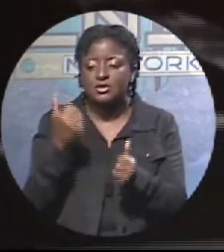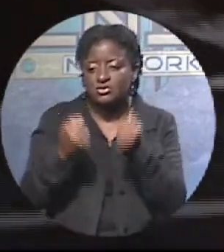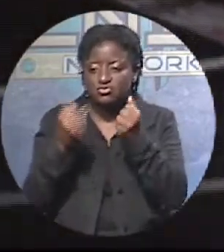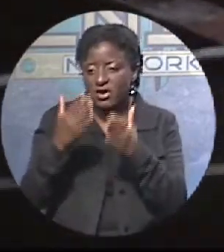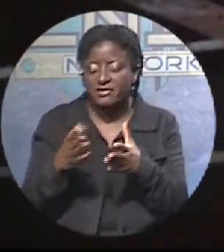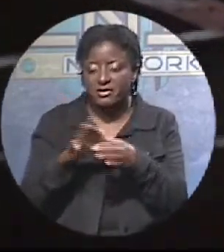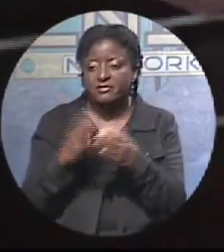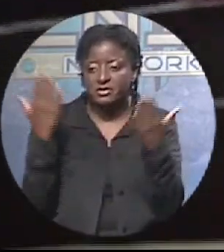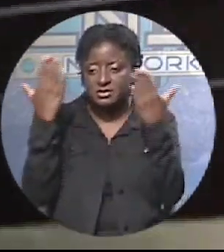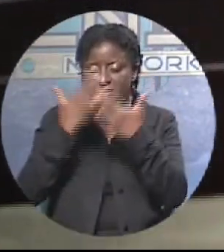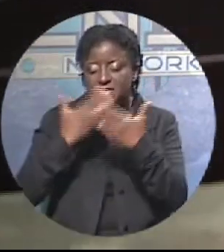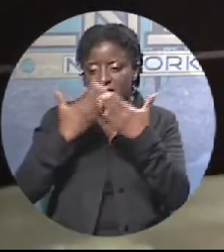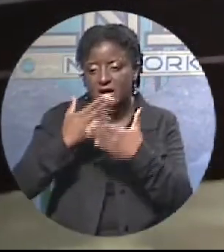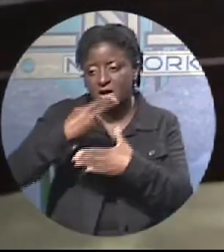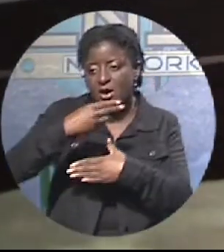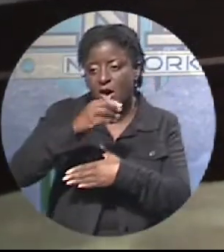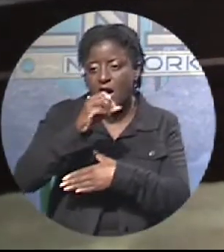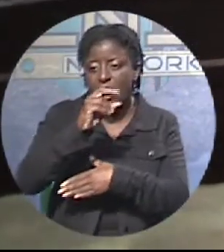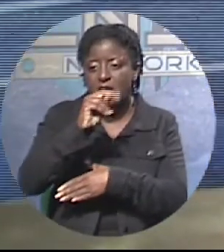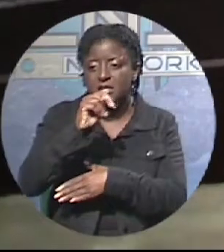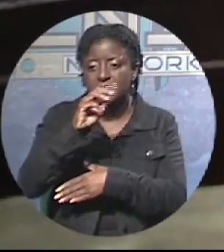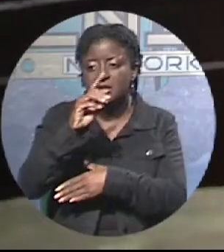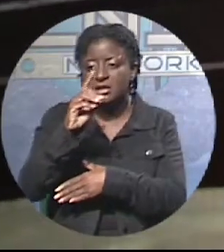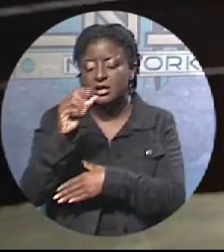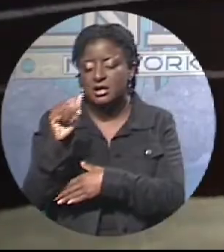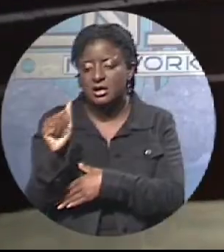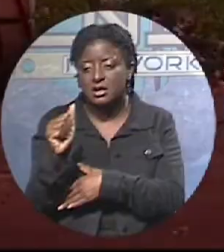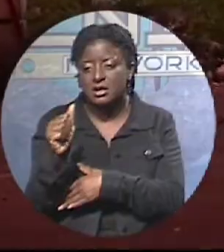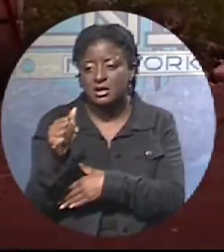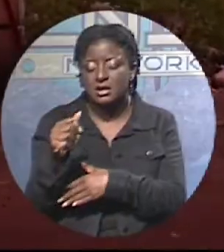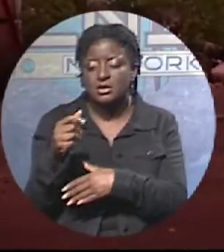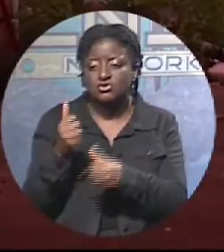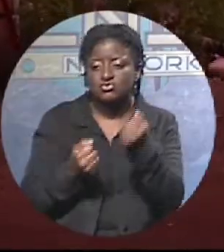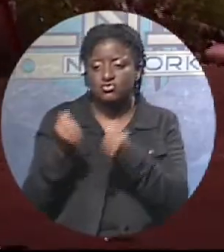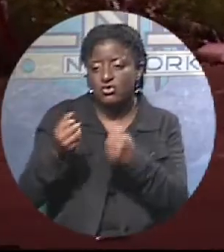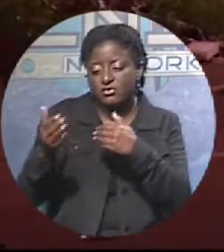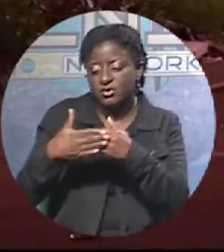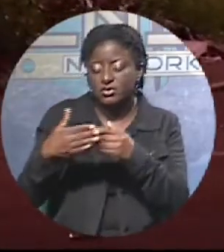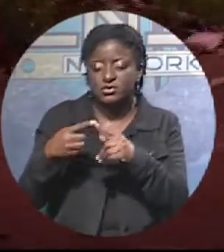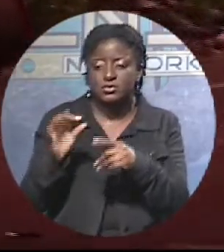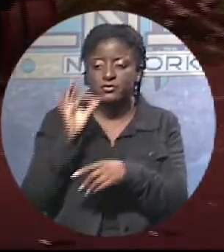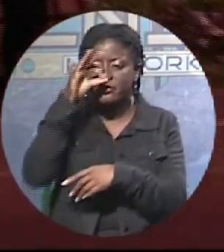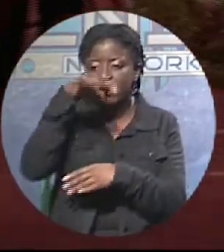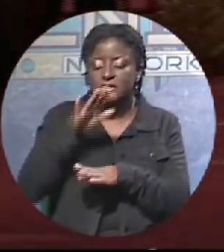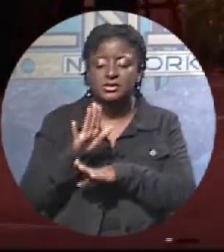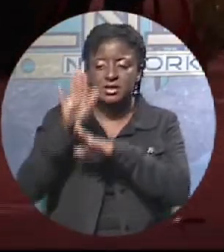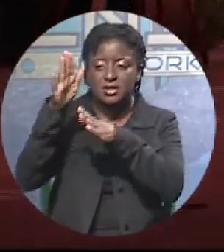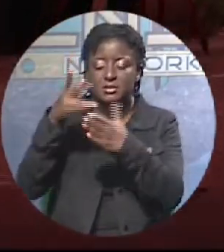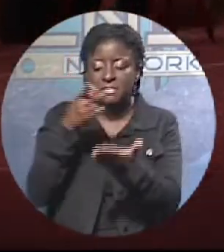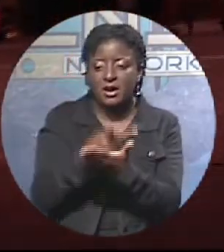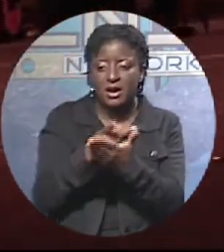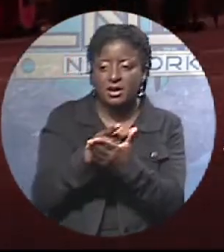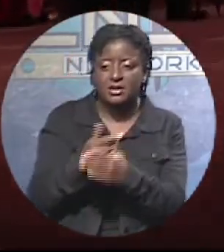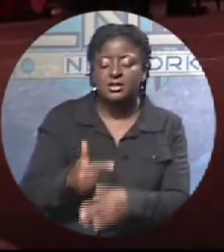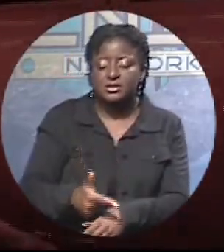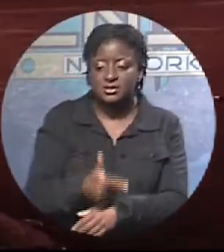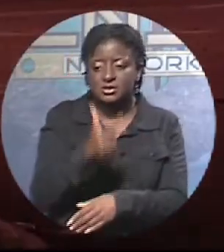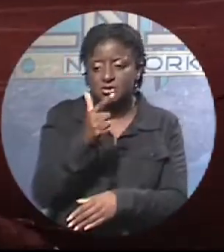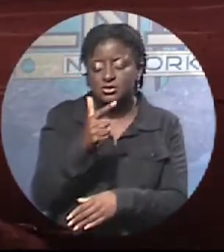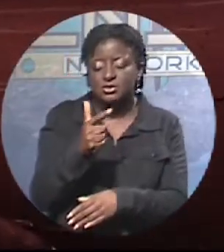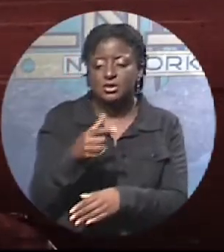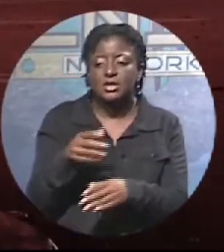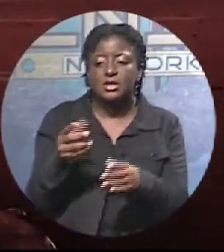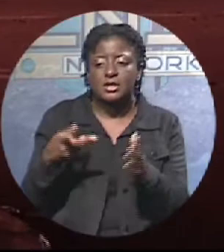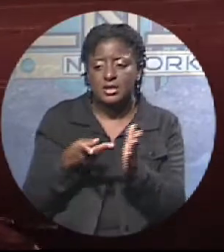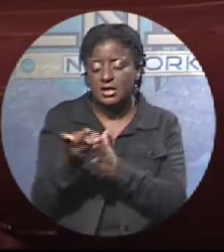Honda vehicle pulled near to the Fox Hill Park and the occupants inside opened fire, killing 4 and injuring 7